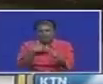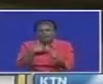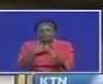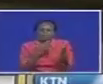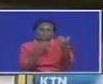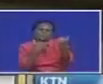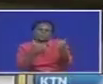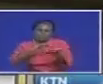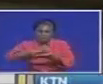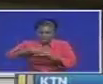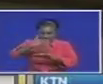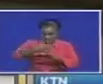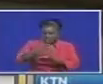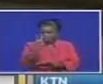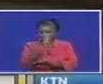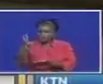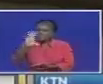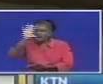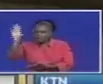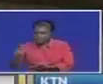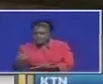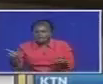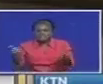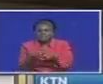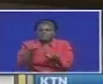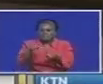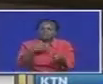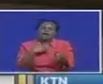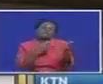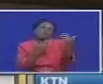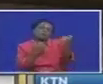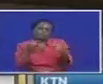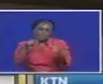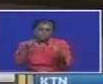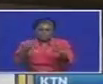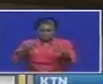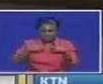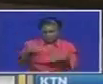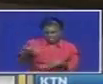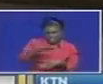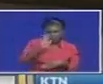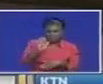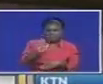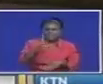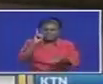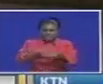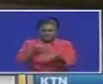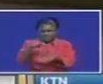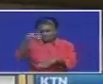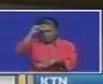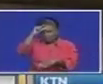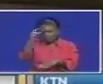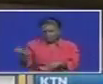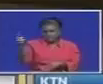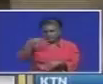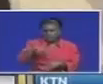expectations of the laptop in West Africa. Wewi is optimistic about its reception in the region, coming at a time when the government is hard